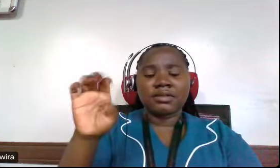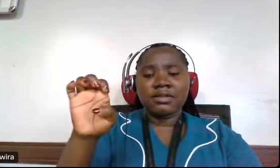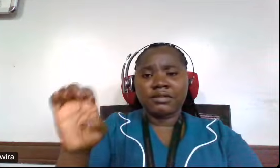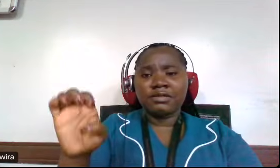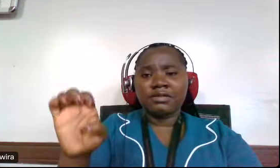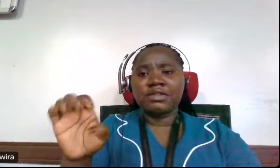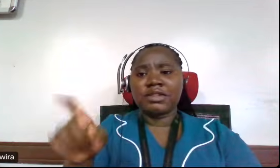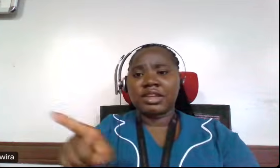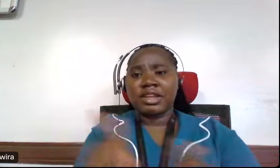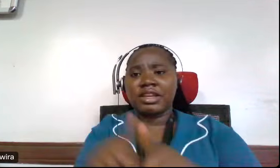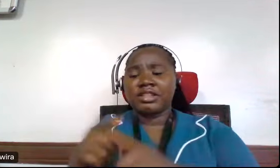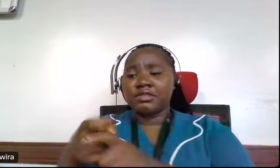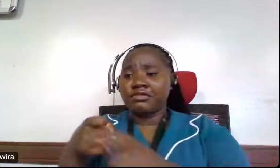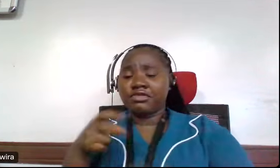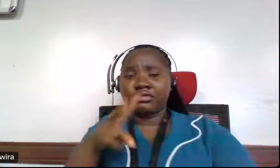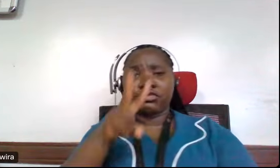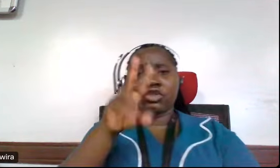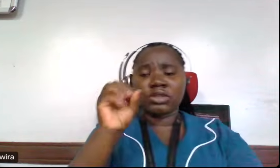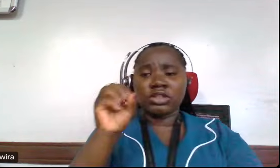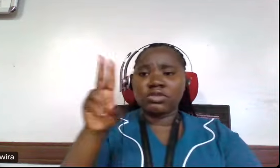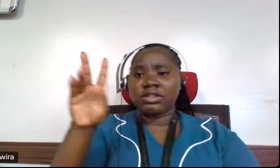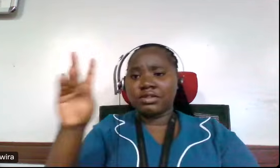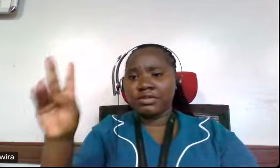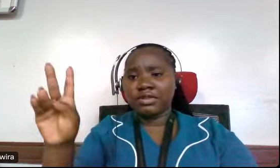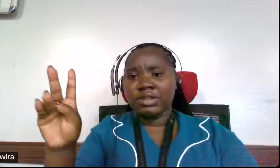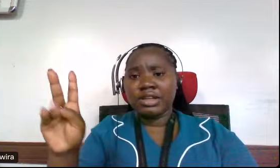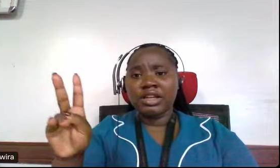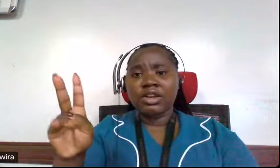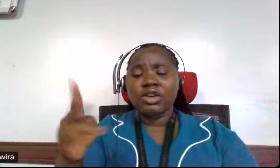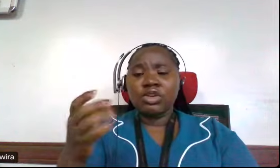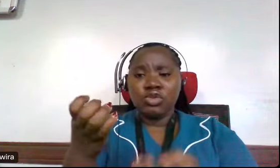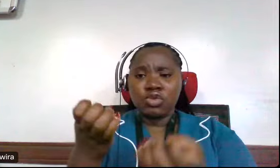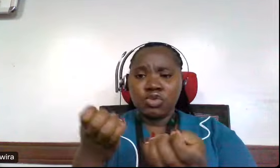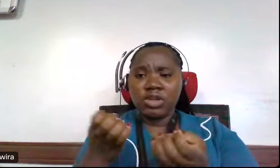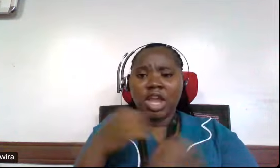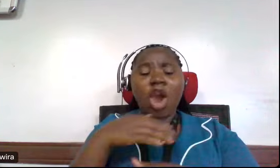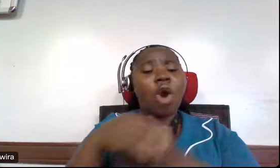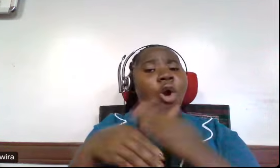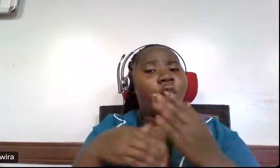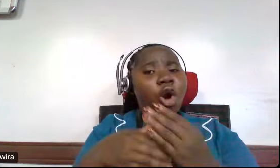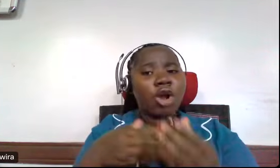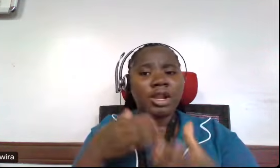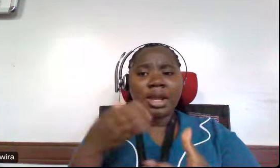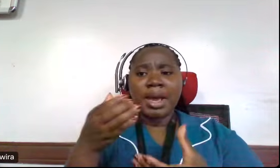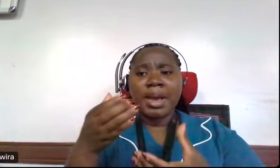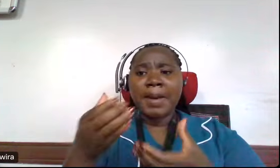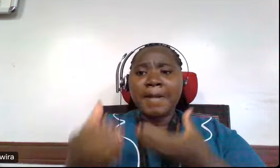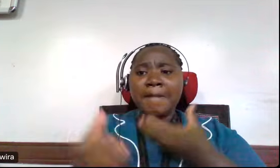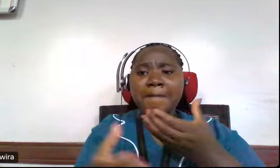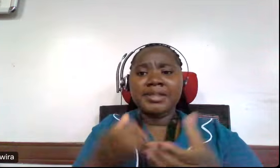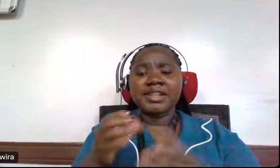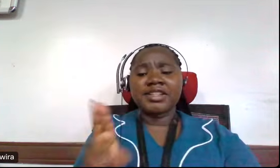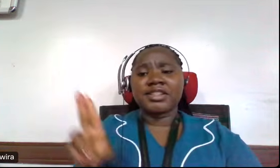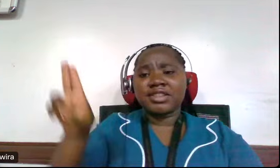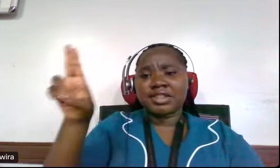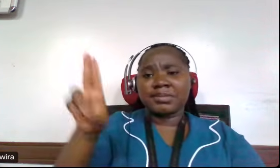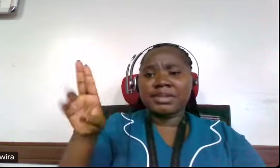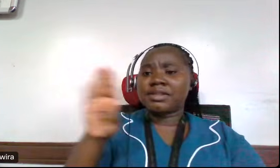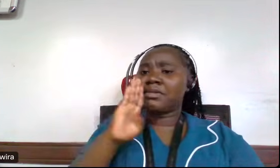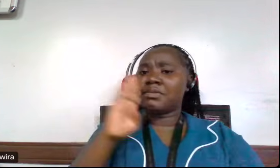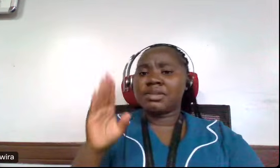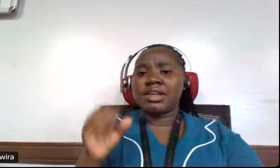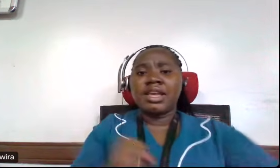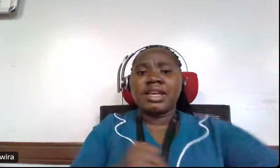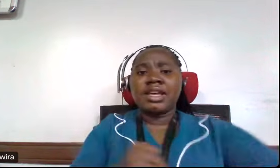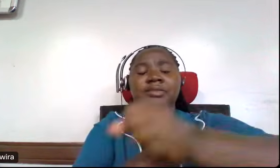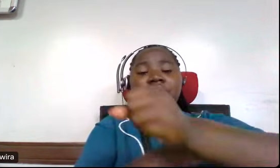from 2024, it is a requirement that all business expenses are supported by a TIMS or an